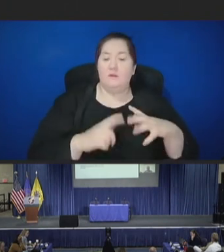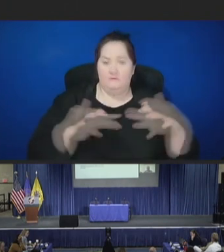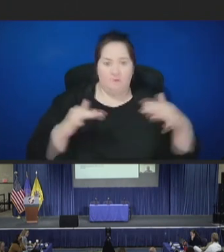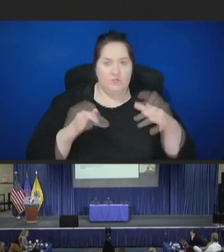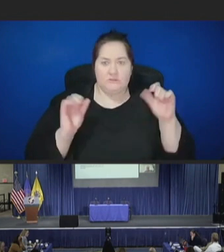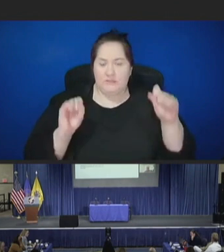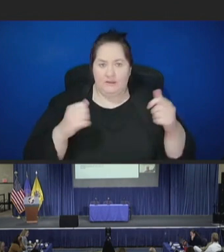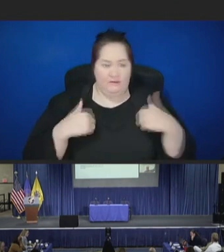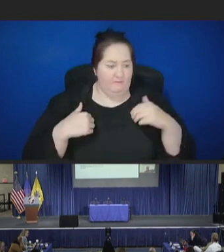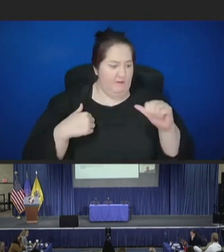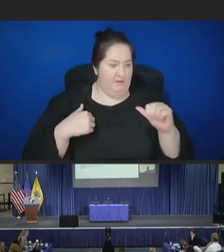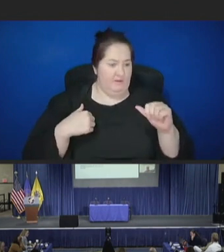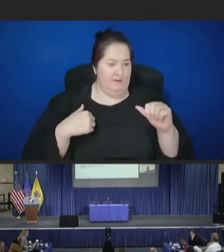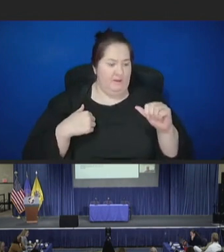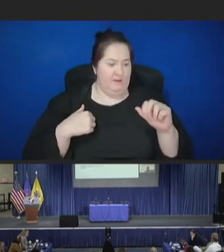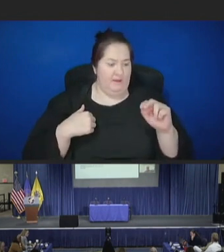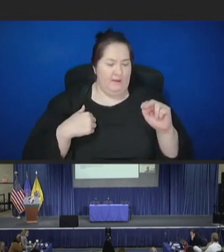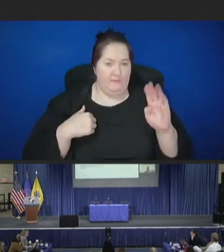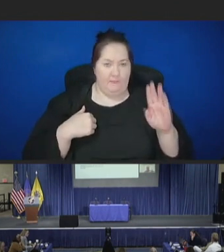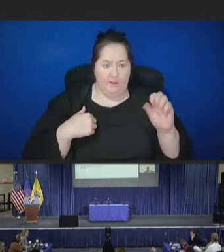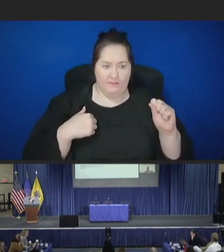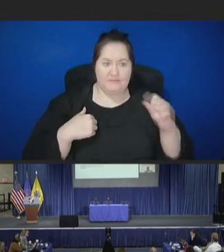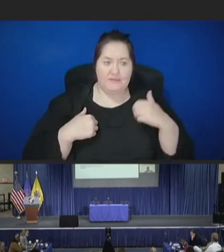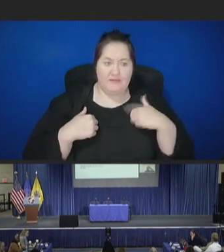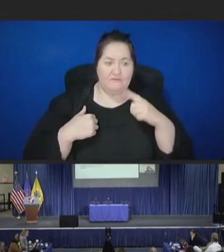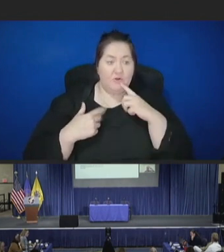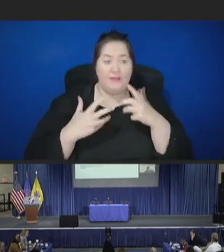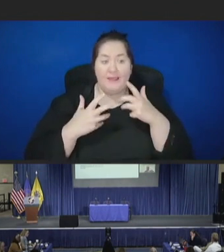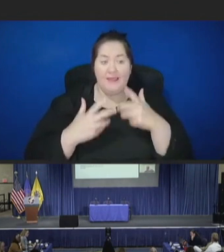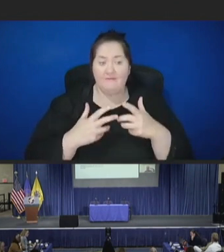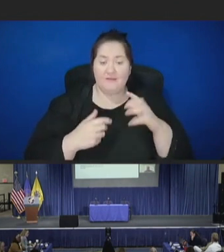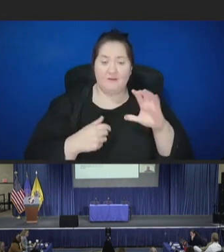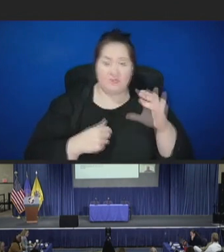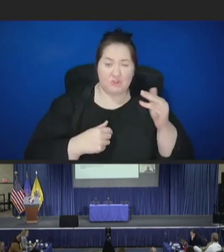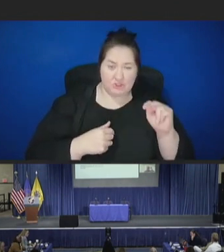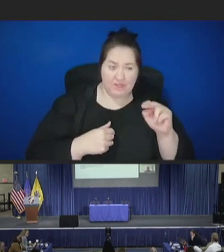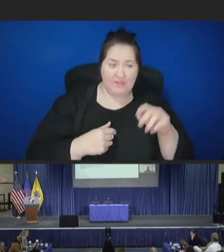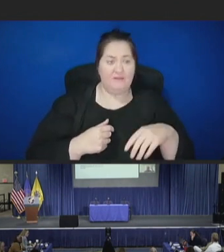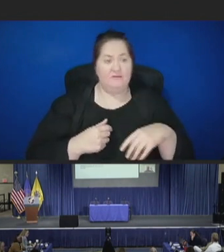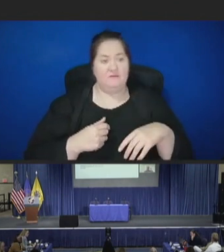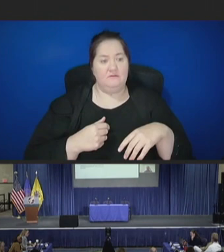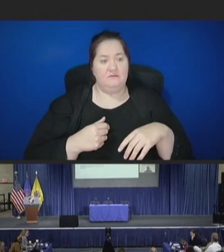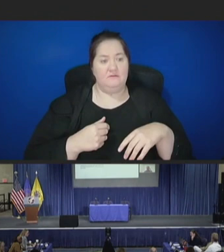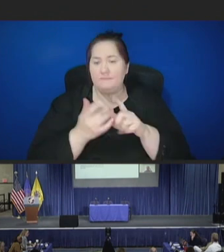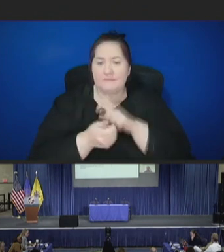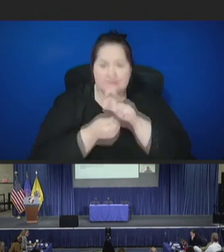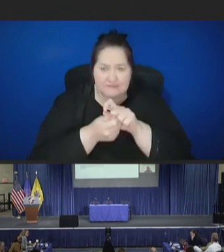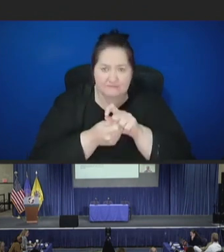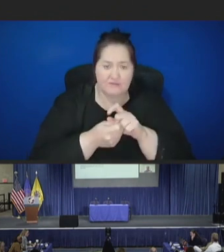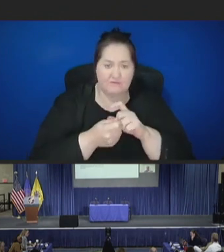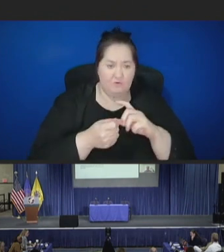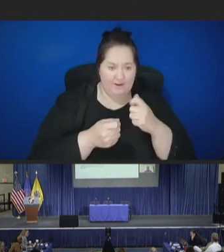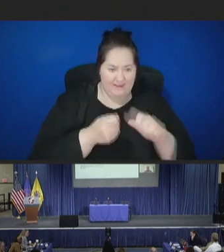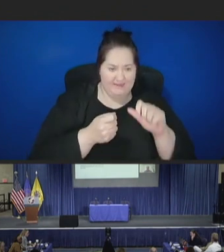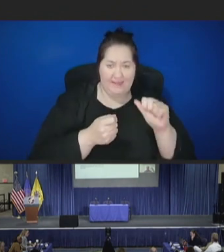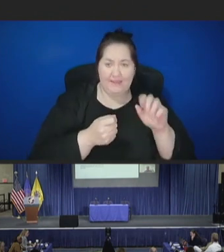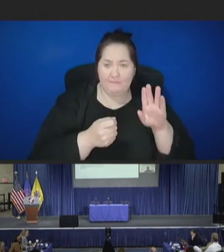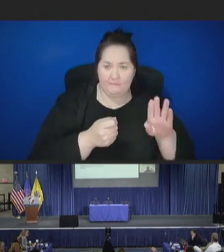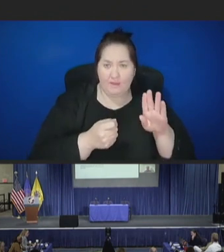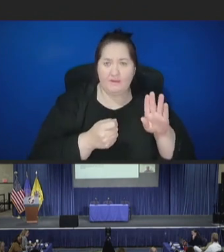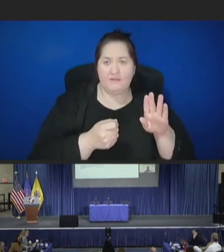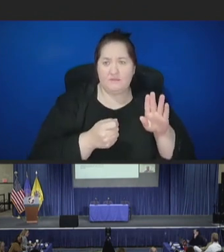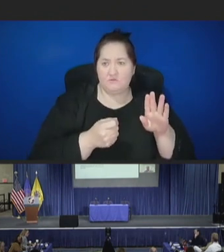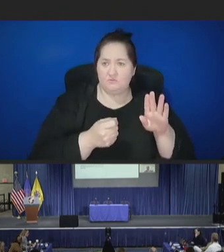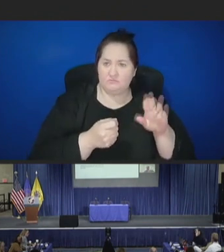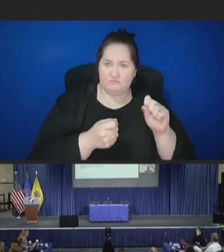have very different heavy chain CDR3s, which is something that's normally very specific for an antibody interaction. In this particular case, it's